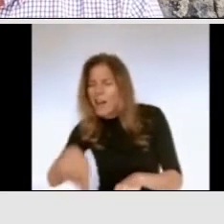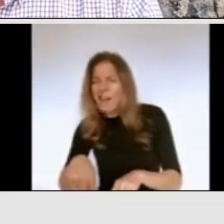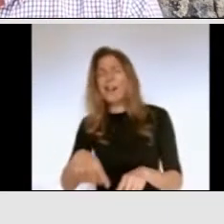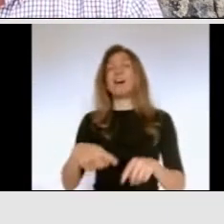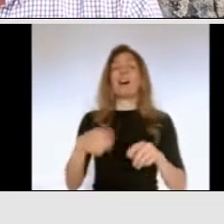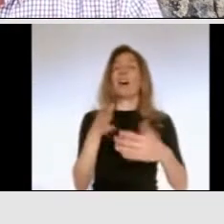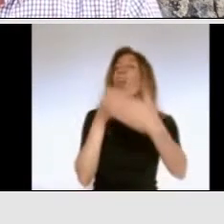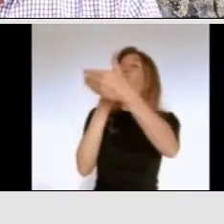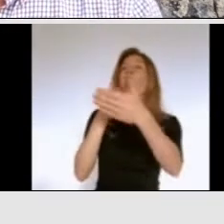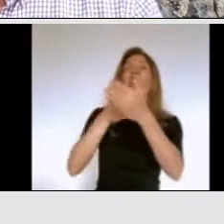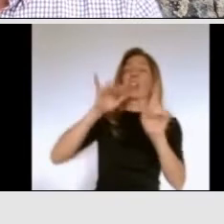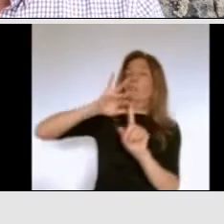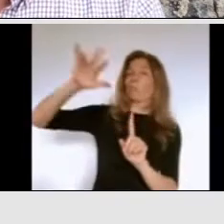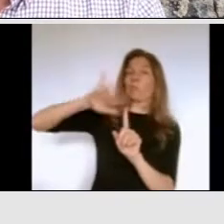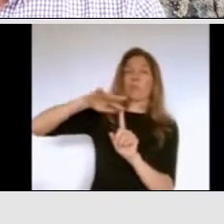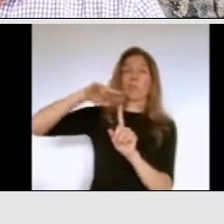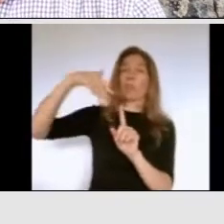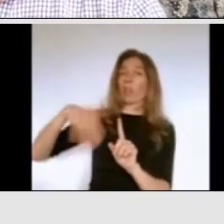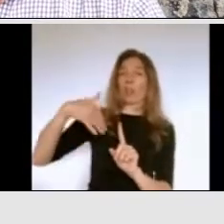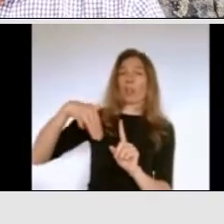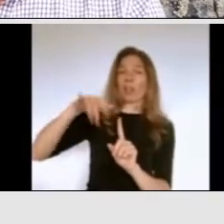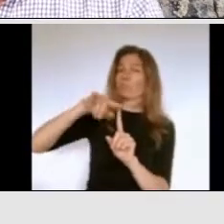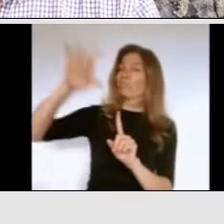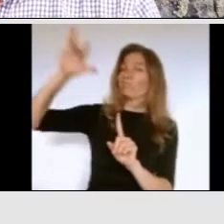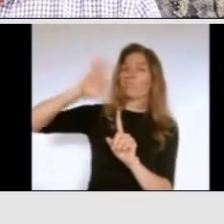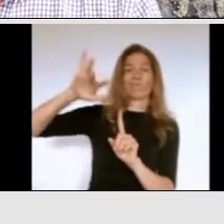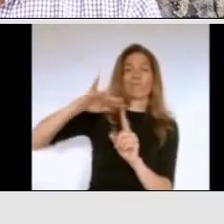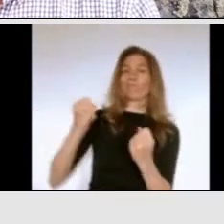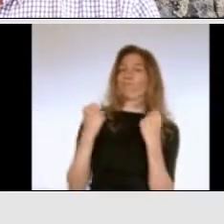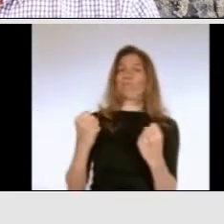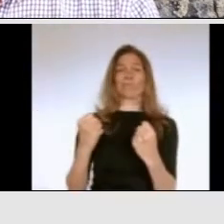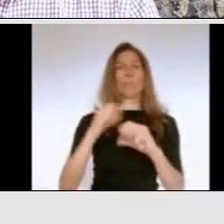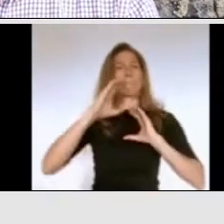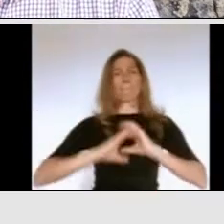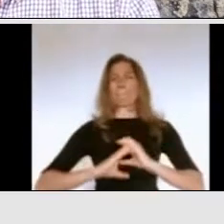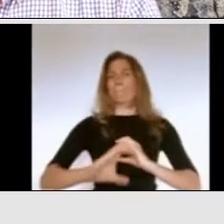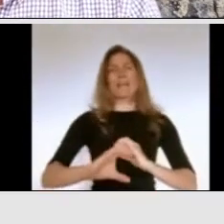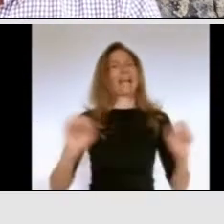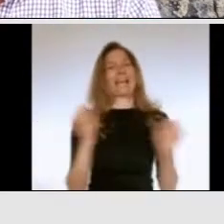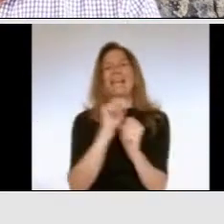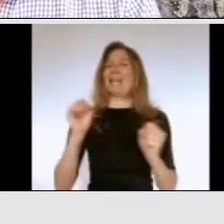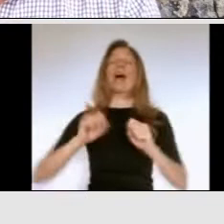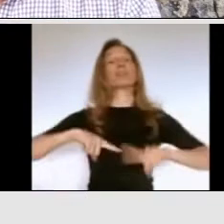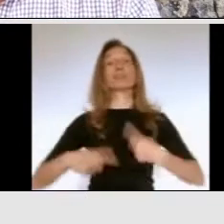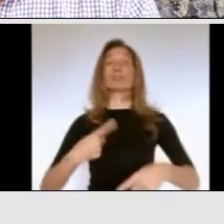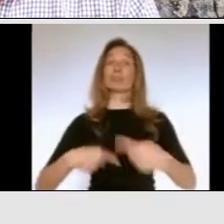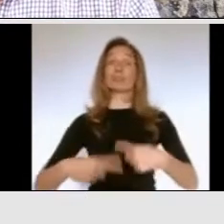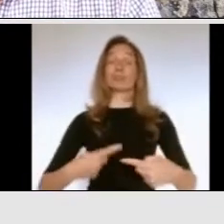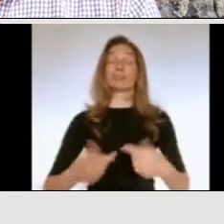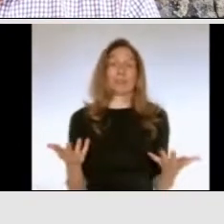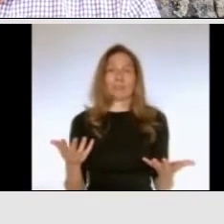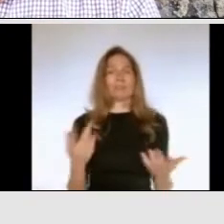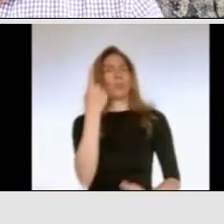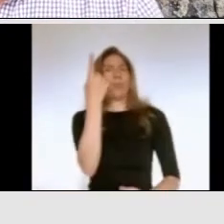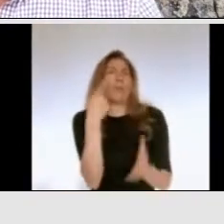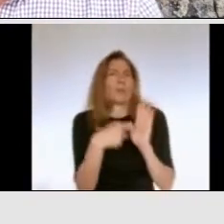various applications that I can't run simply because I don't have the bandwidth that would allow me to.